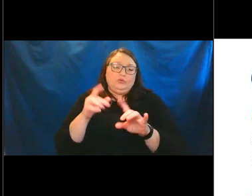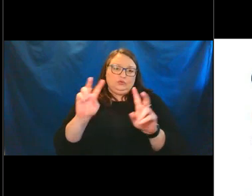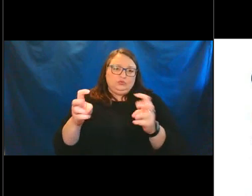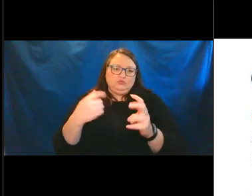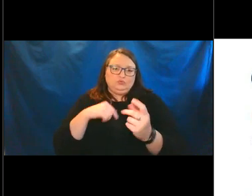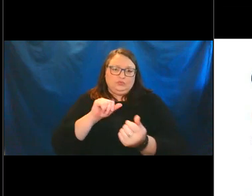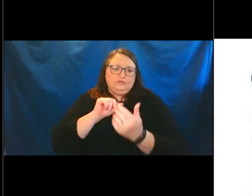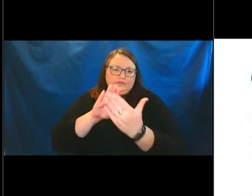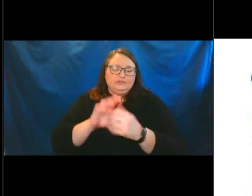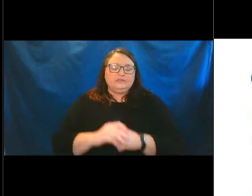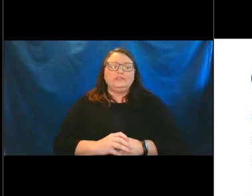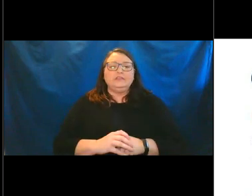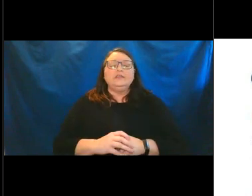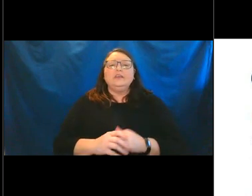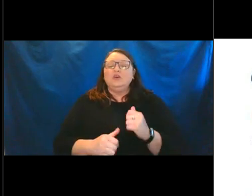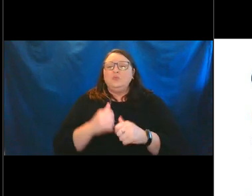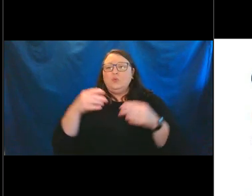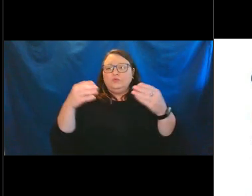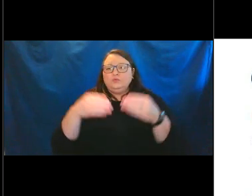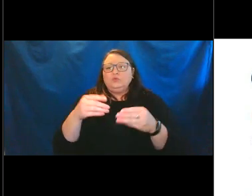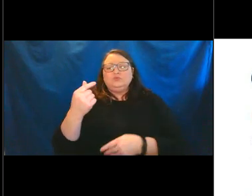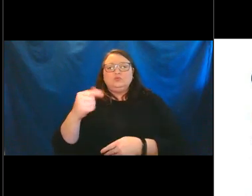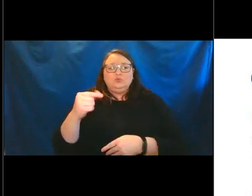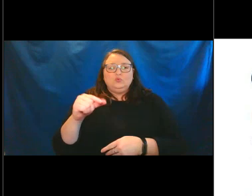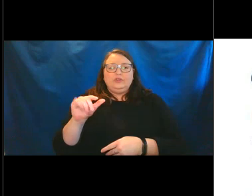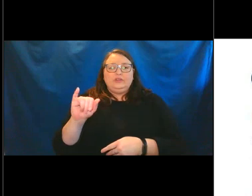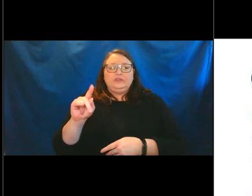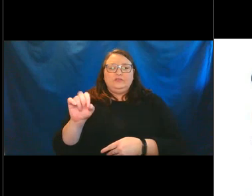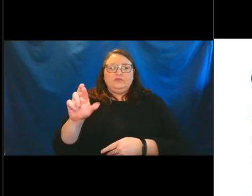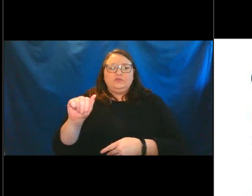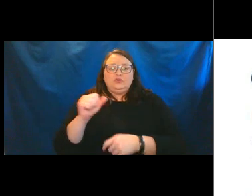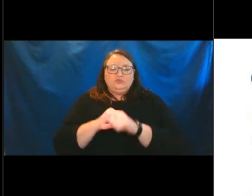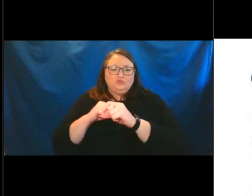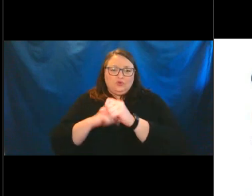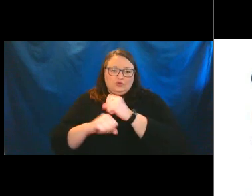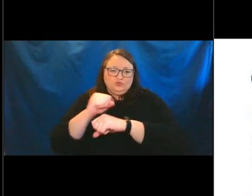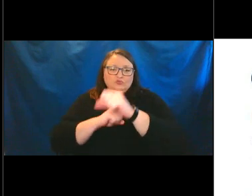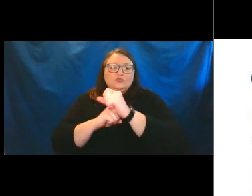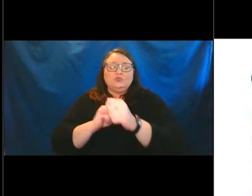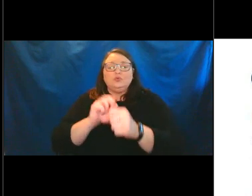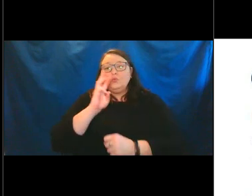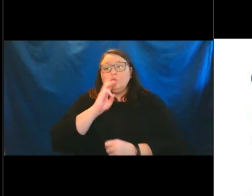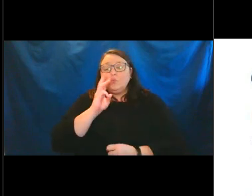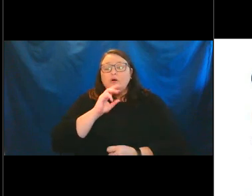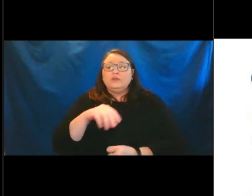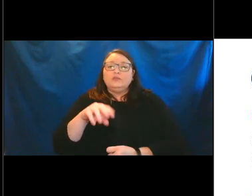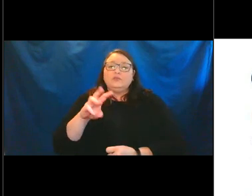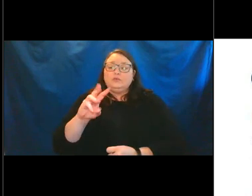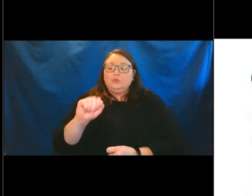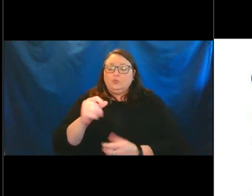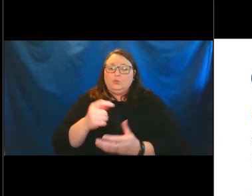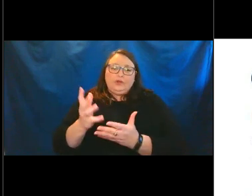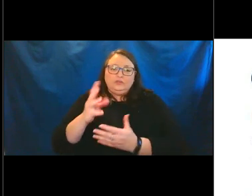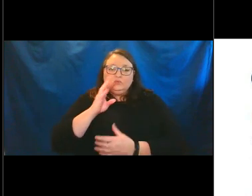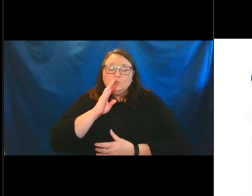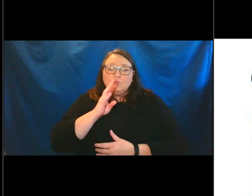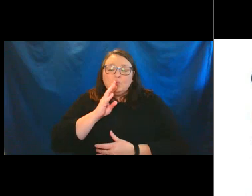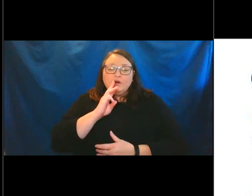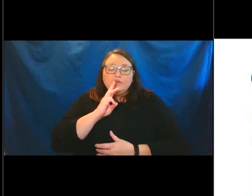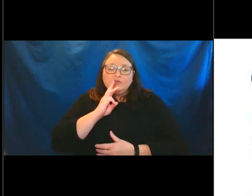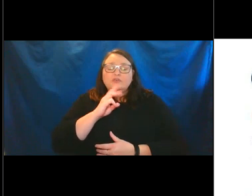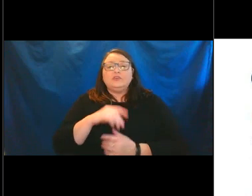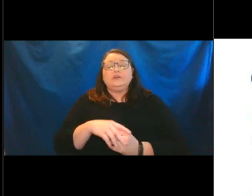green infrastructure and nature-based solutions, our water, wastewater, and stormwater systems.